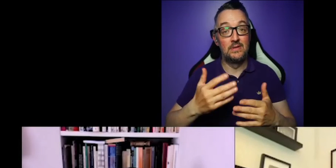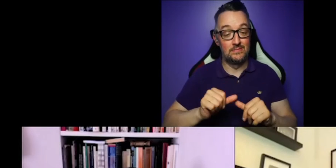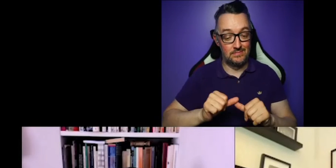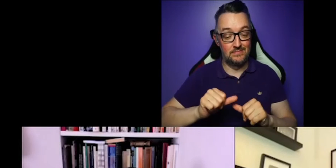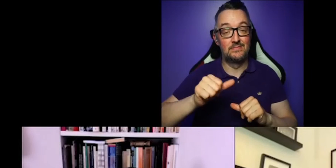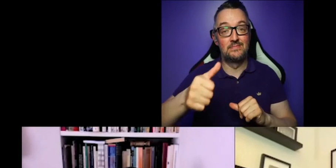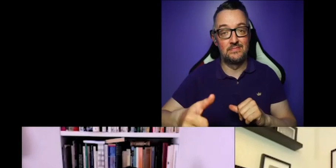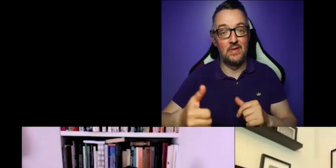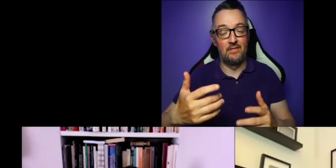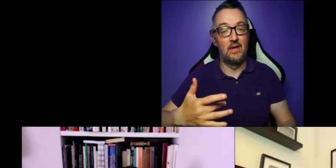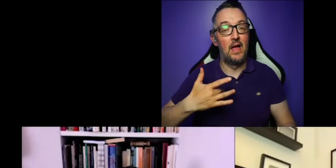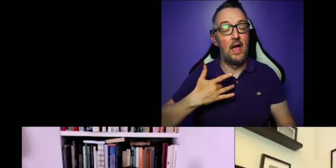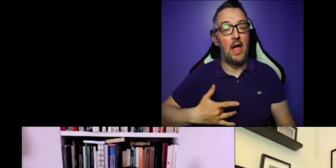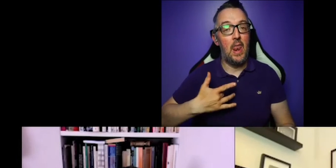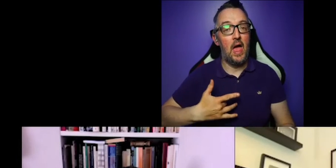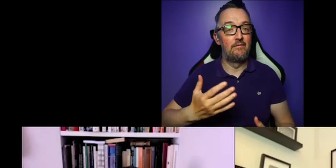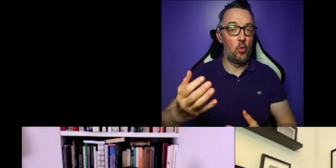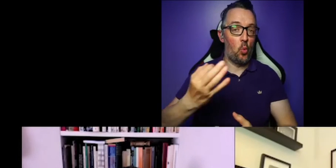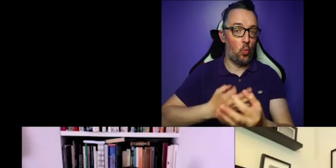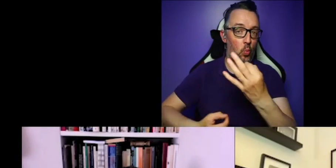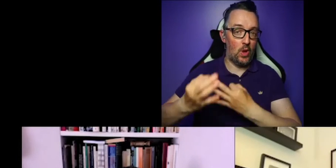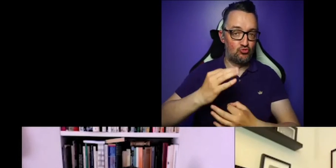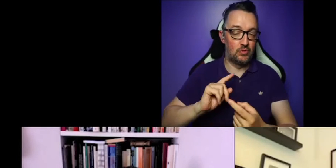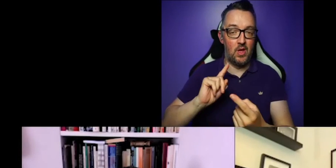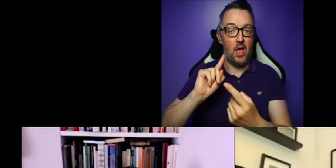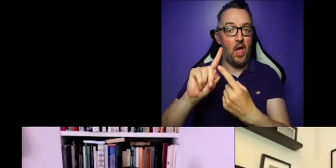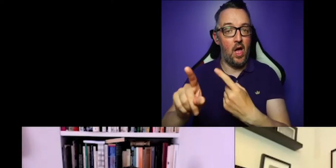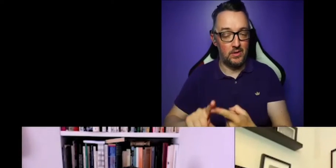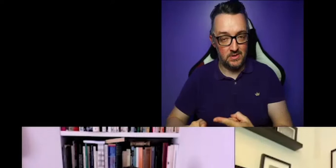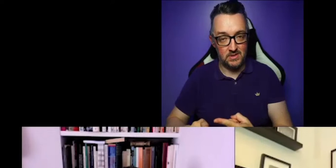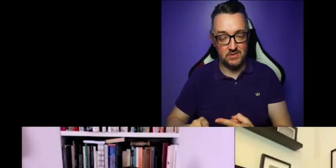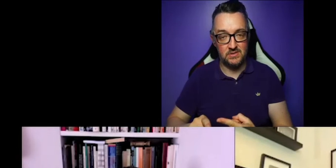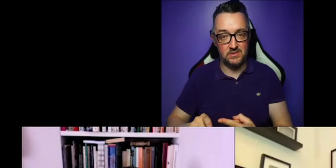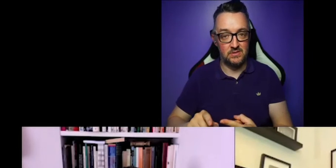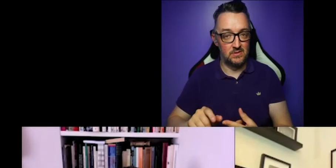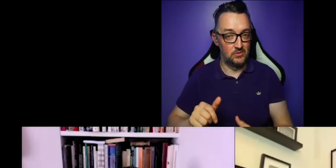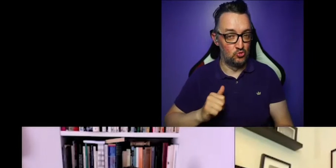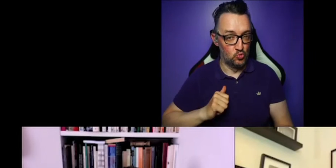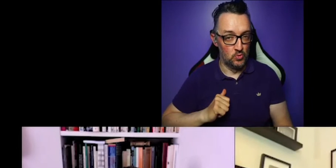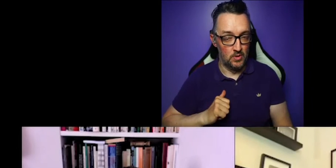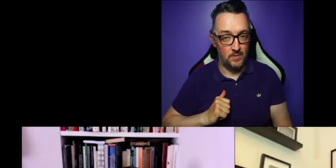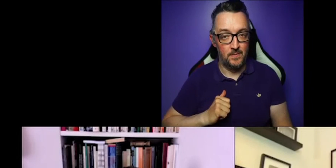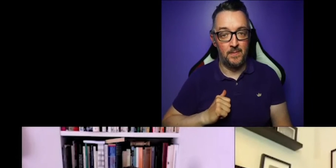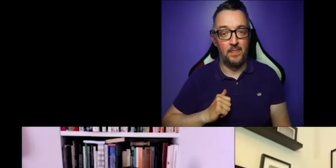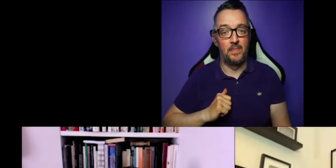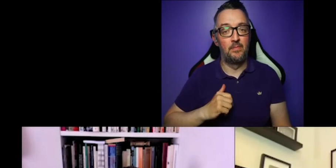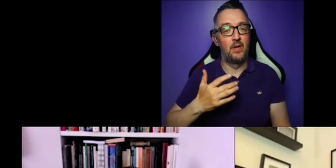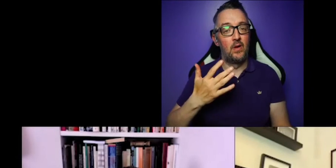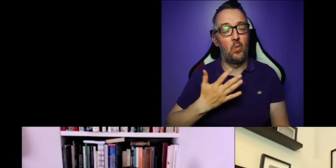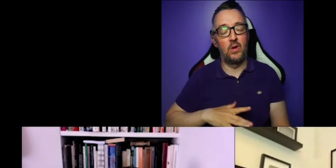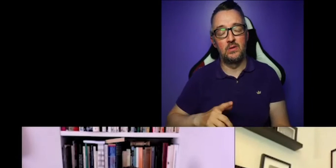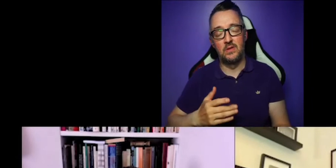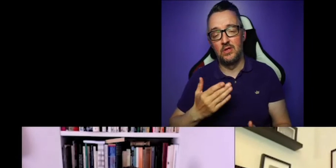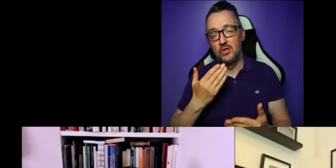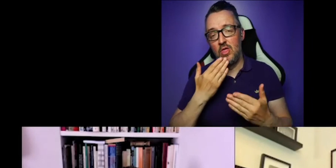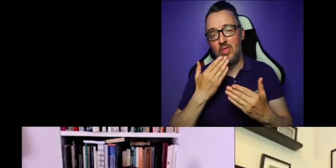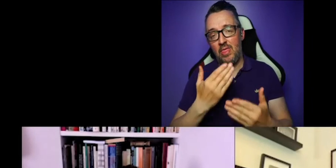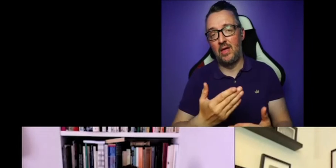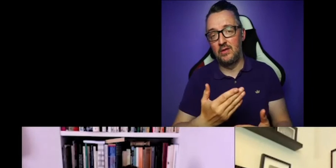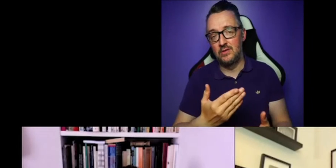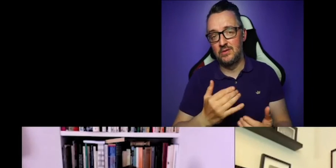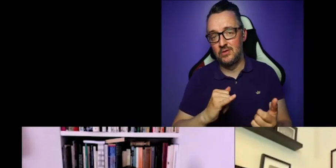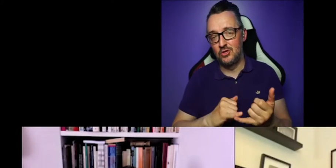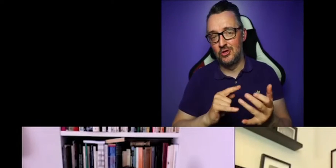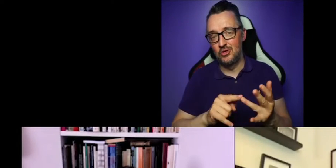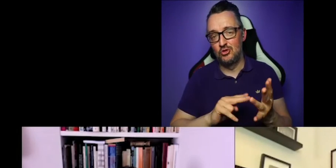have some live question and answers that we'll be going to shortly, but I just wanted to say thank you to you, Sonia,